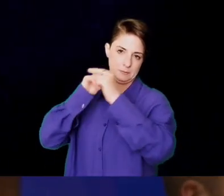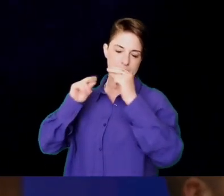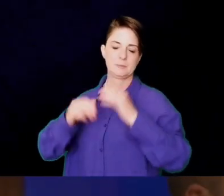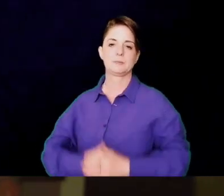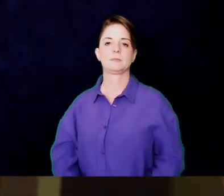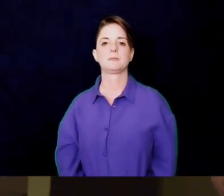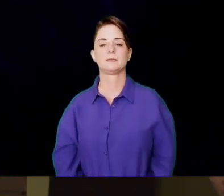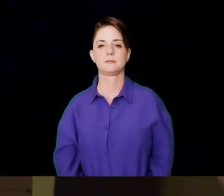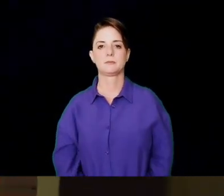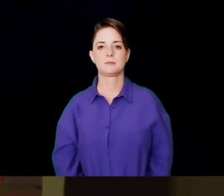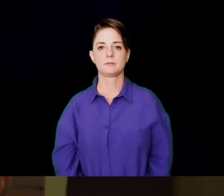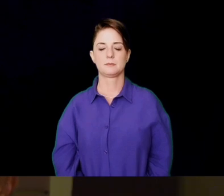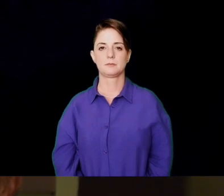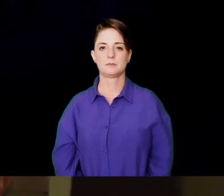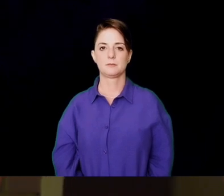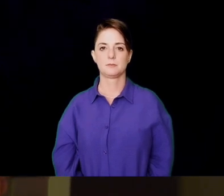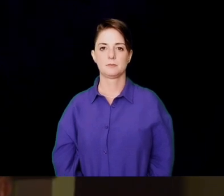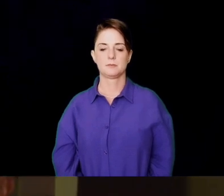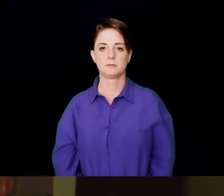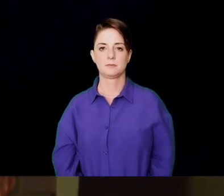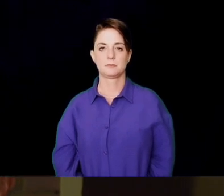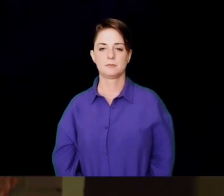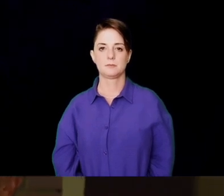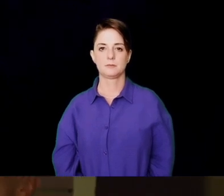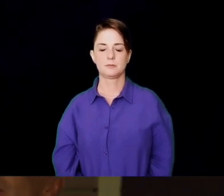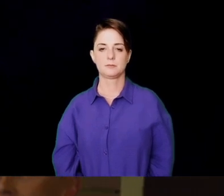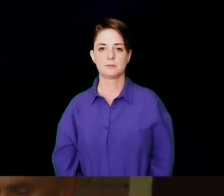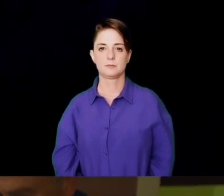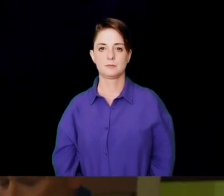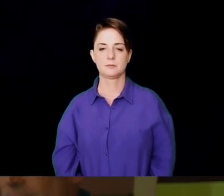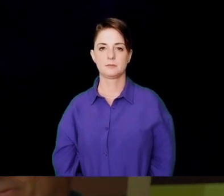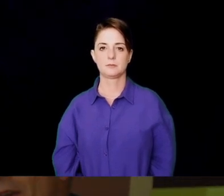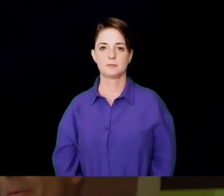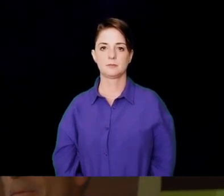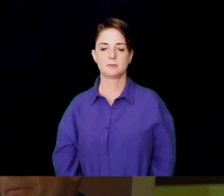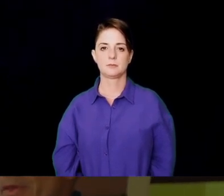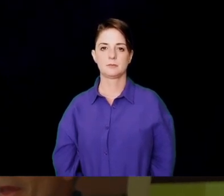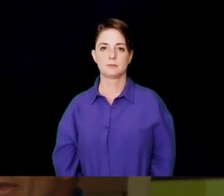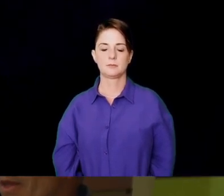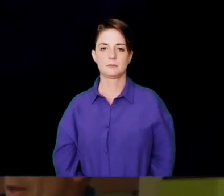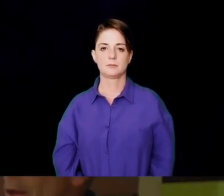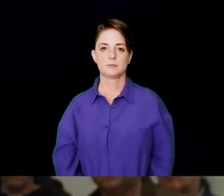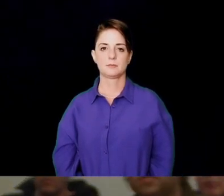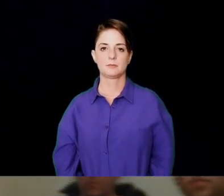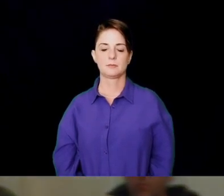sustainable and what isn't. That's fine, I just didn't get an understanding from that. Traceable and sustainable. Yeah. We're testing that over